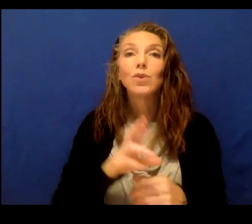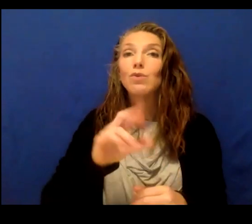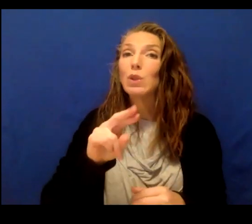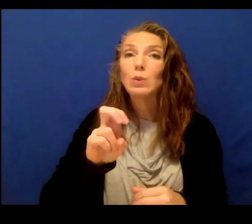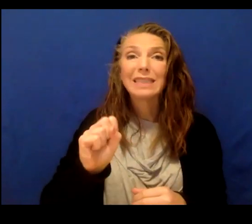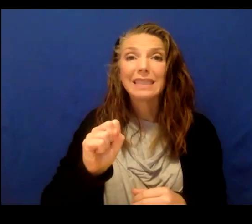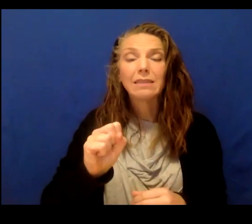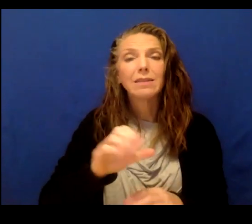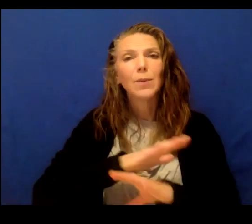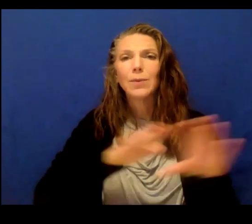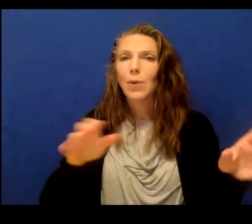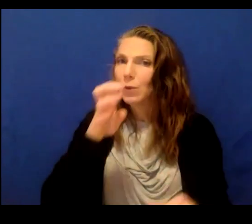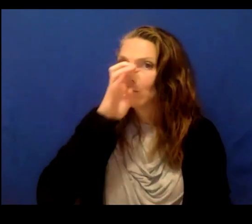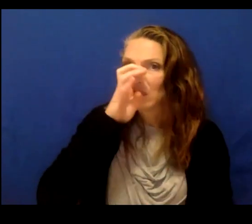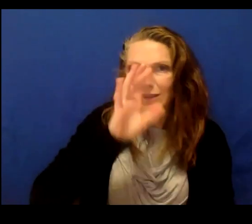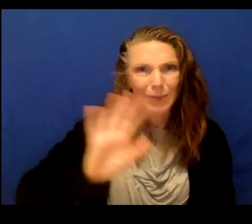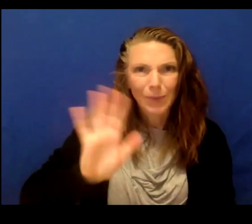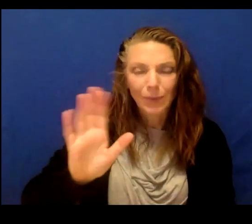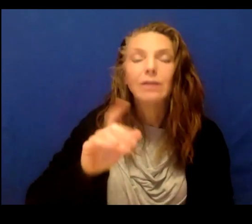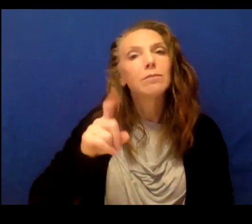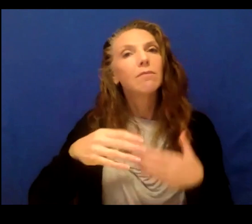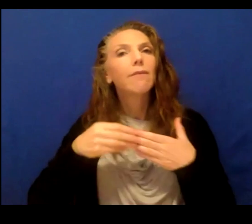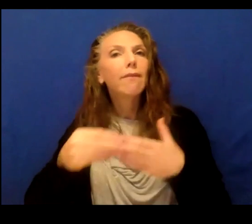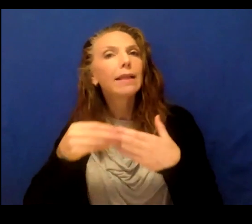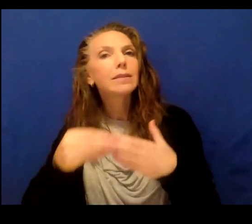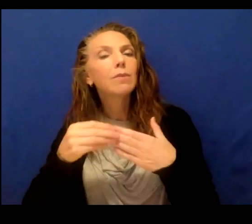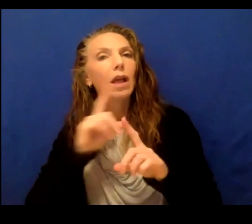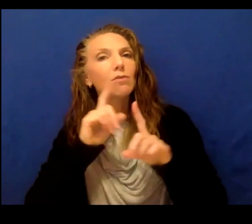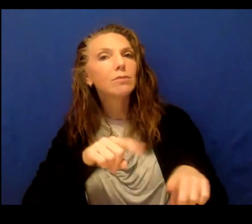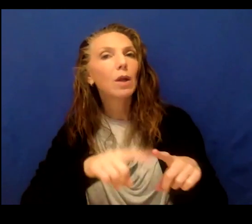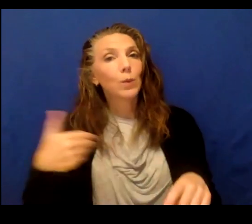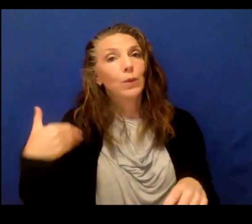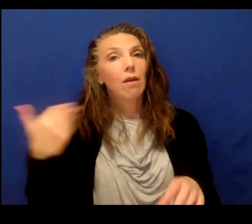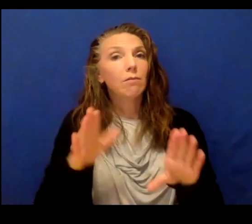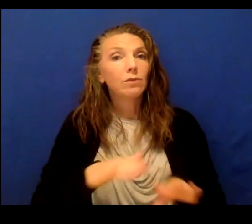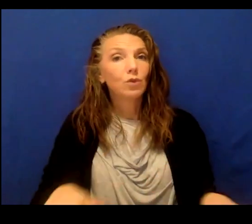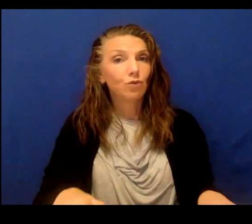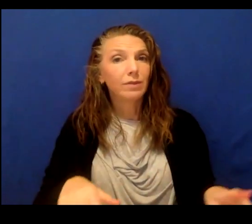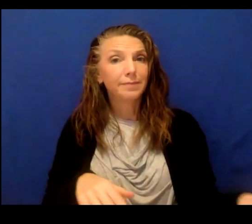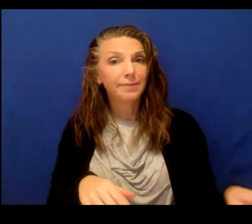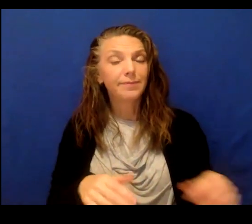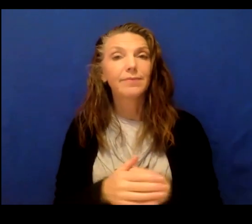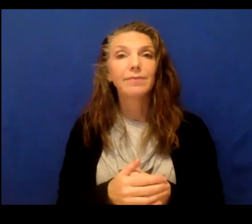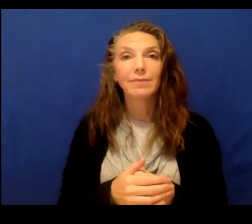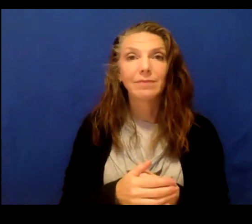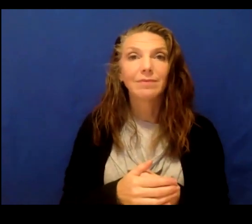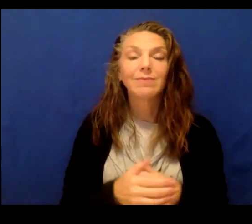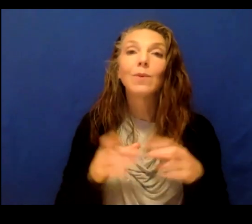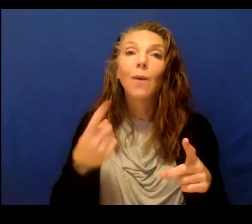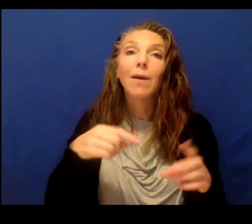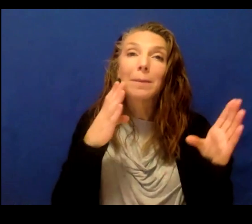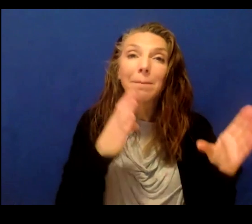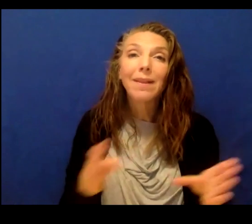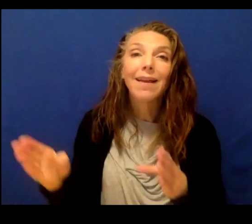meant to be rigid. They're meant to be flexible and they're meant to be responsive to the young children who are in the environment. And so as we're